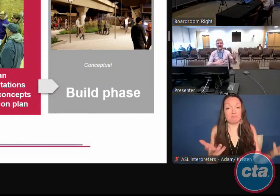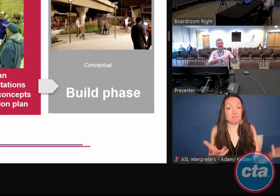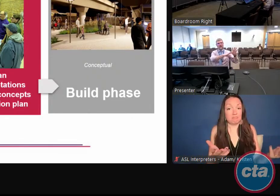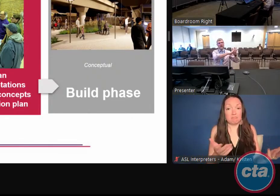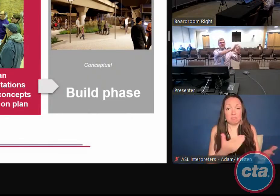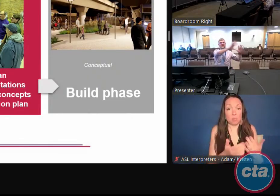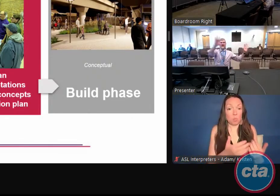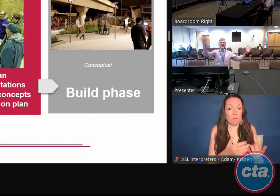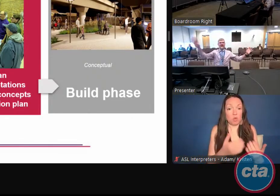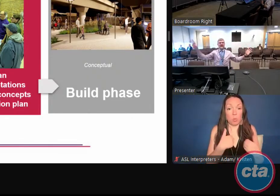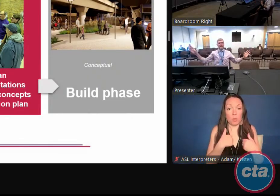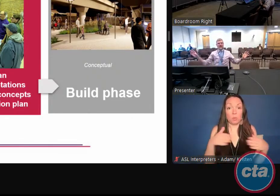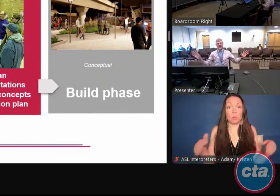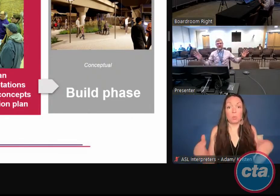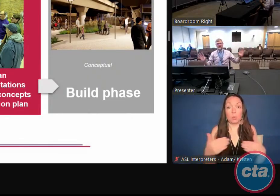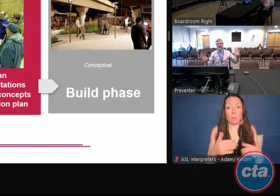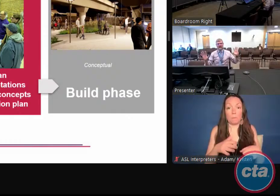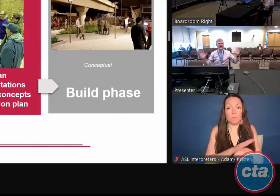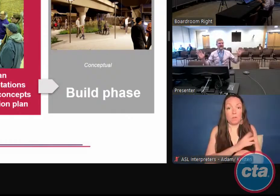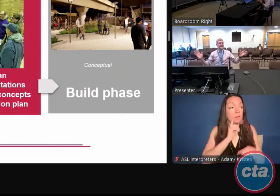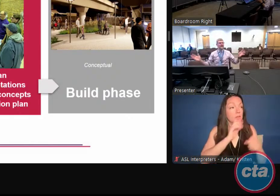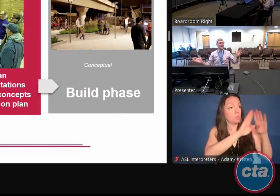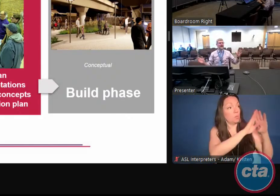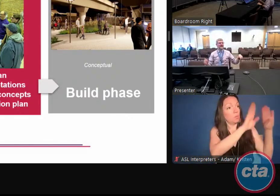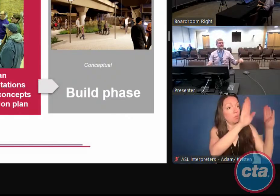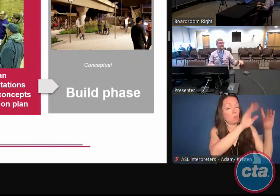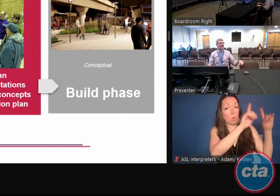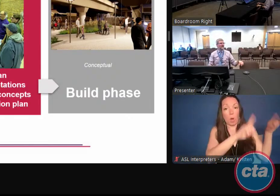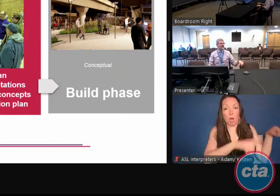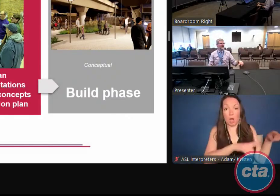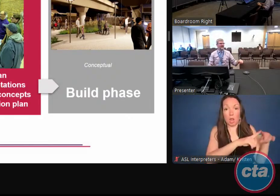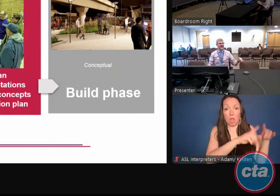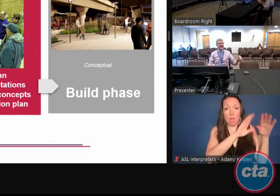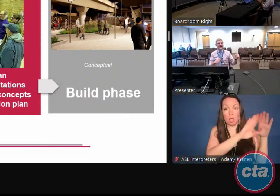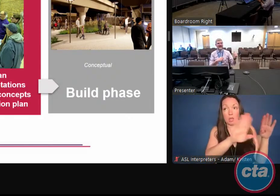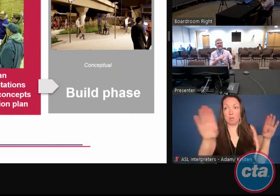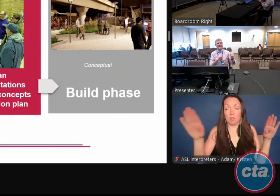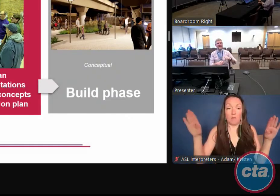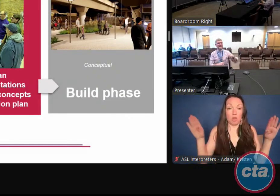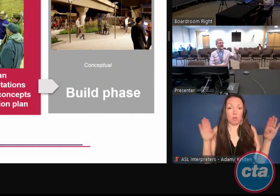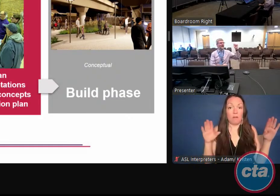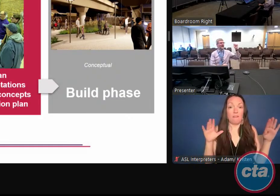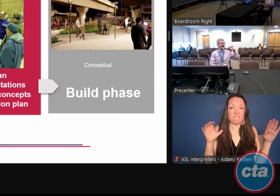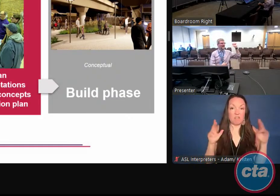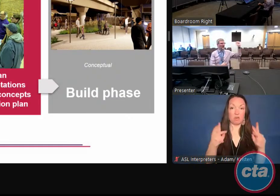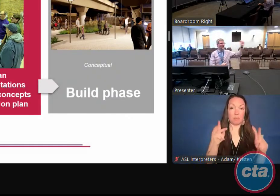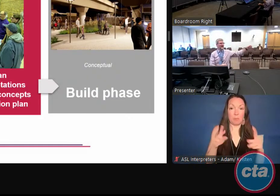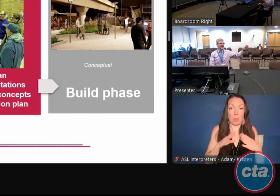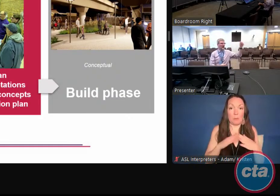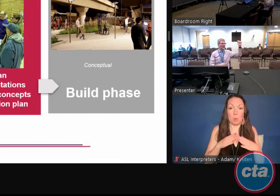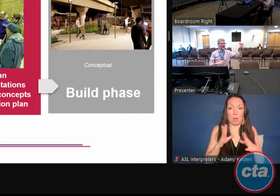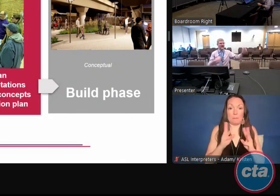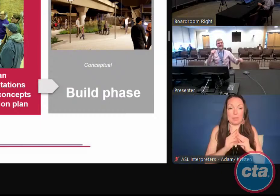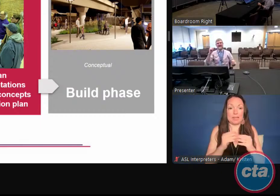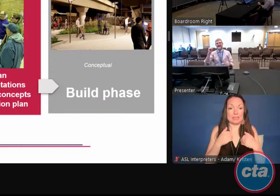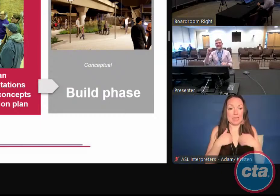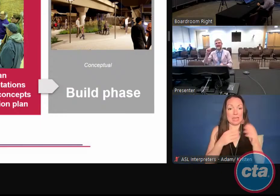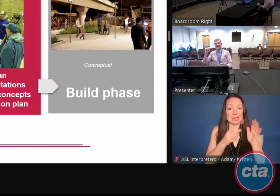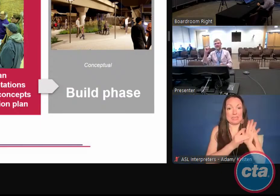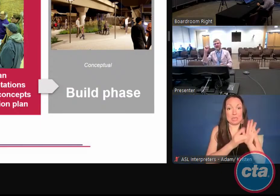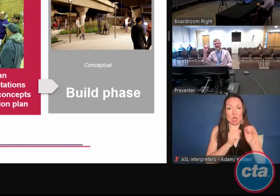had rooms surrounded in boards. There was over 500 people at these community meetings and we gave them stickers and they went around and voted on dog parks